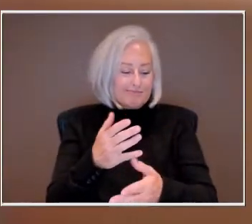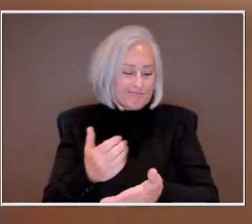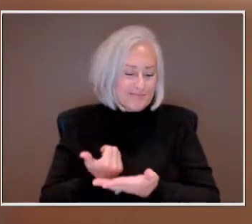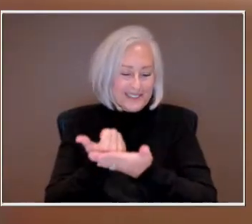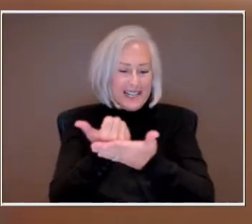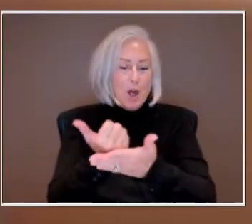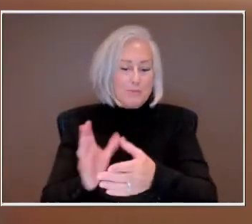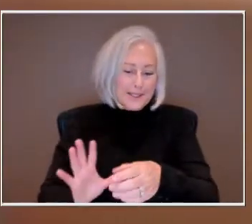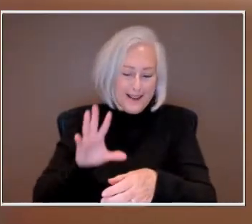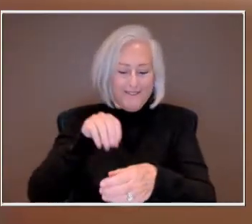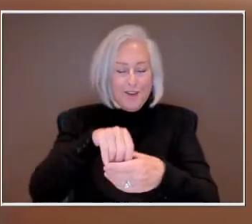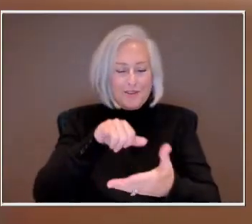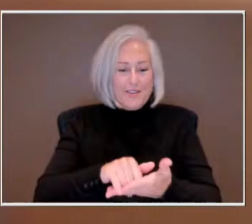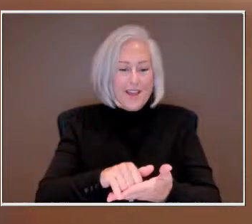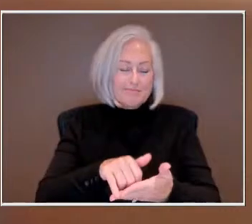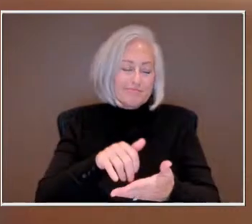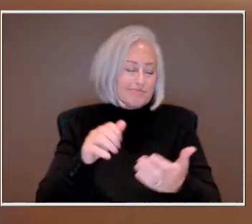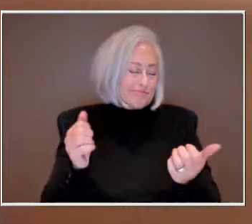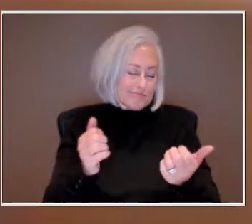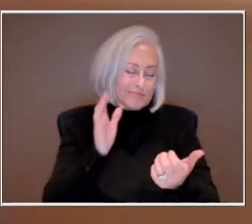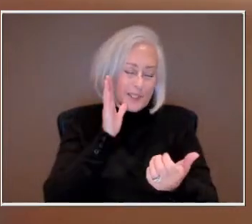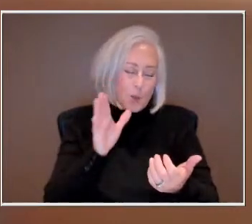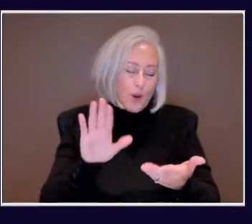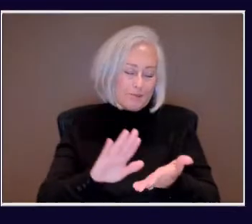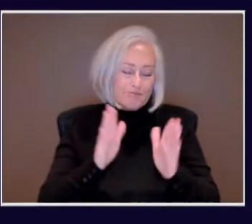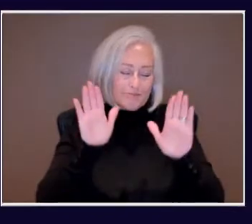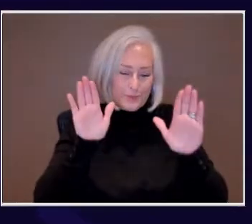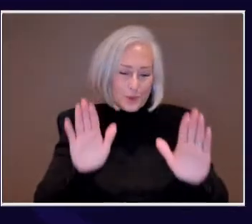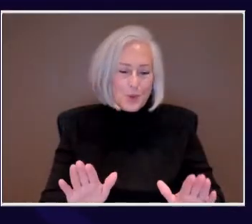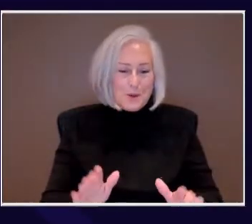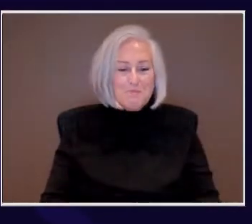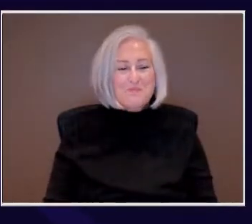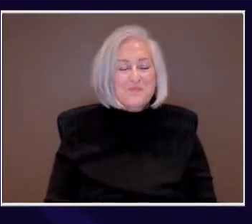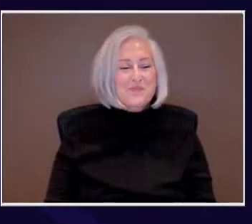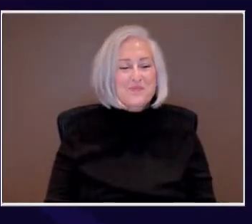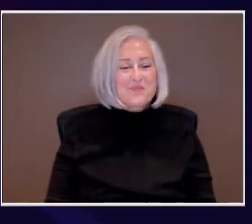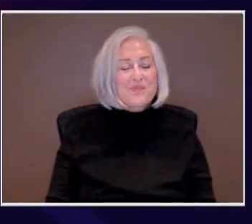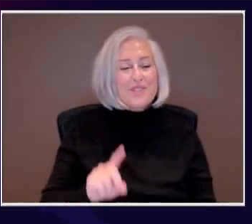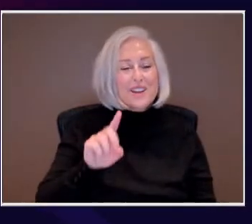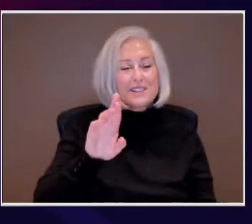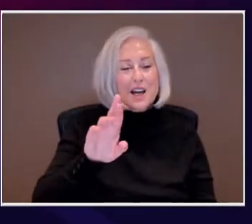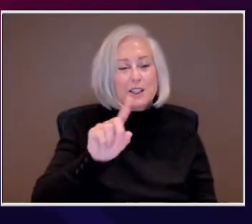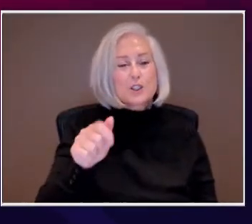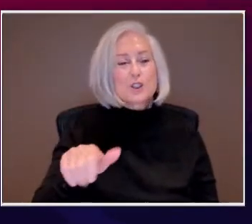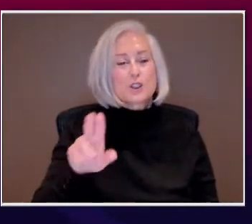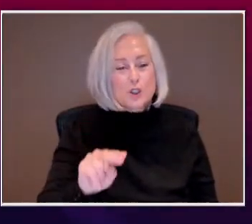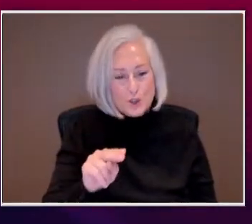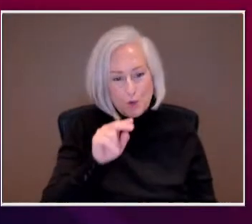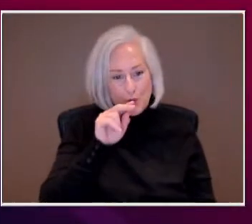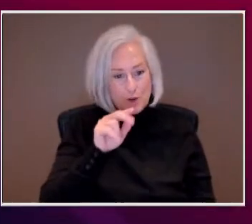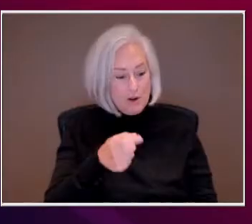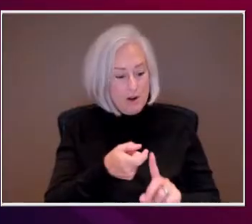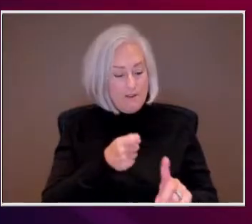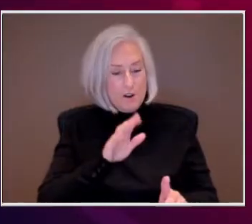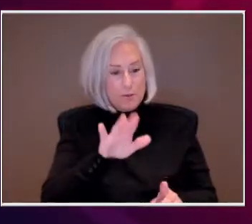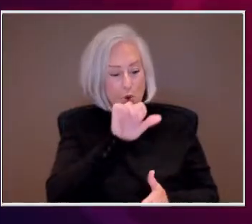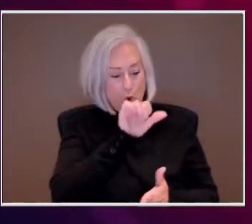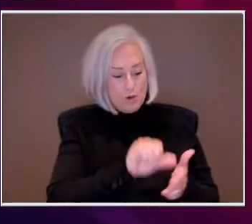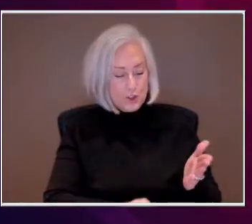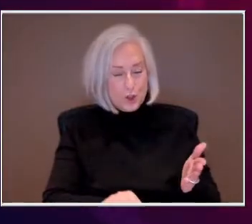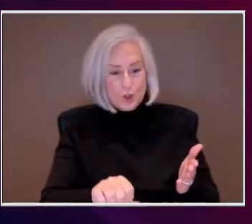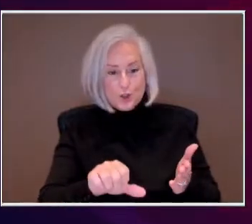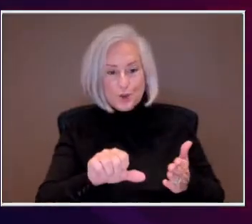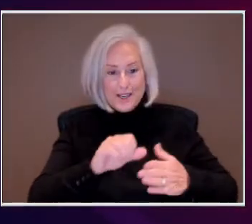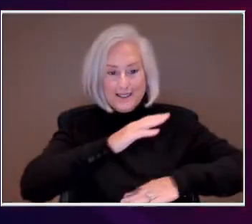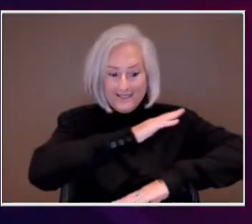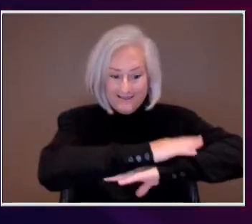we're going to do really, really well with those cases. Dr. Zorn, talk about coming full circle from your operating table to